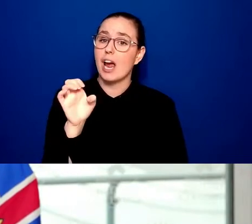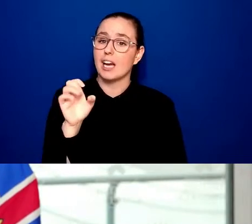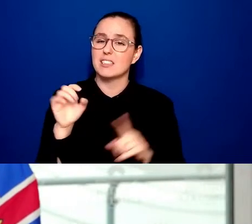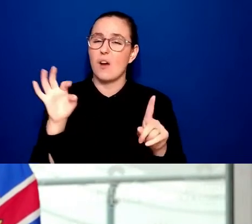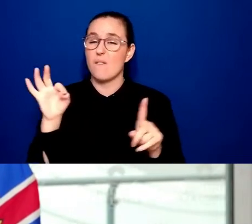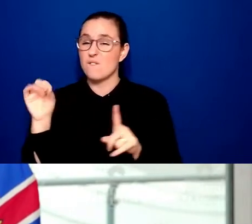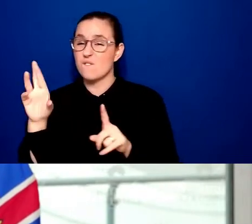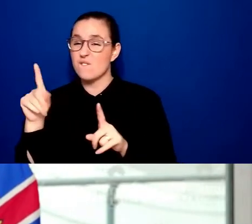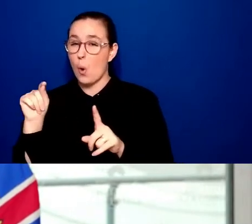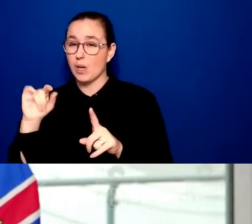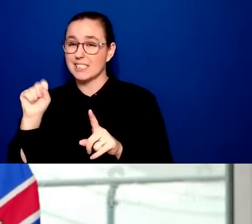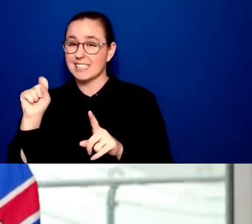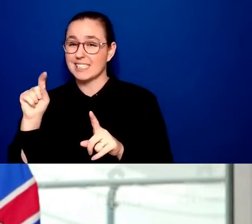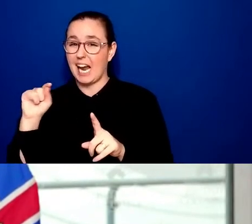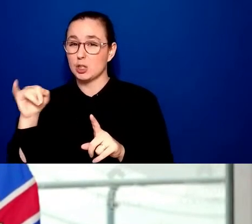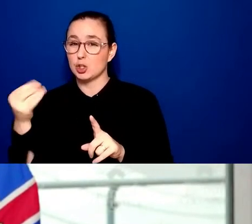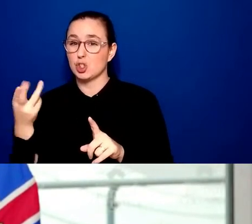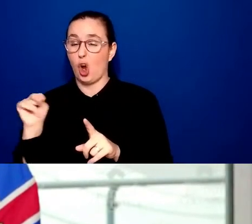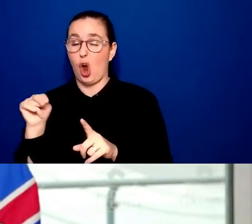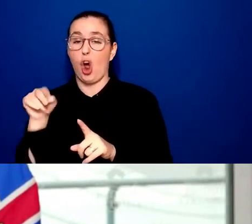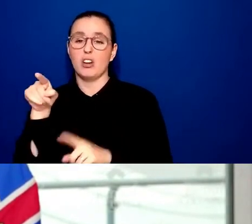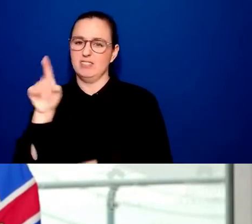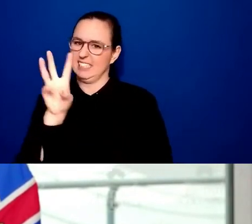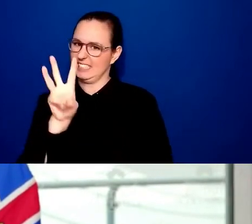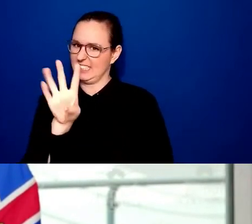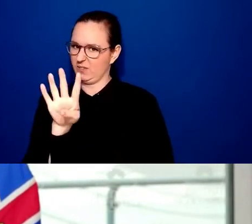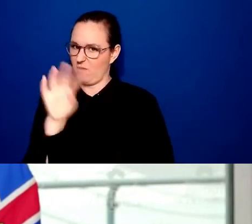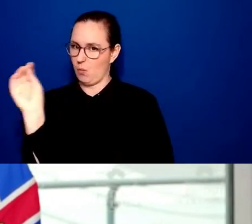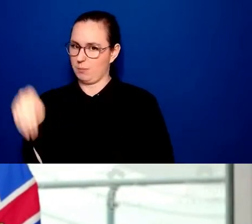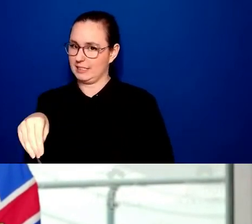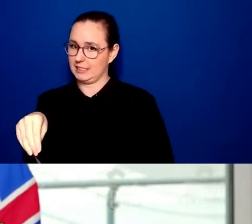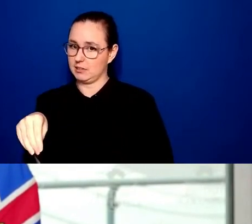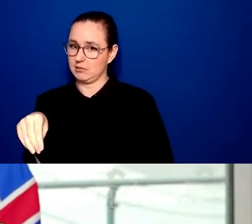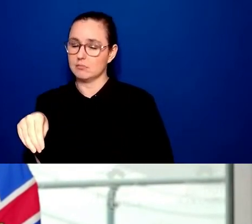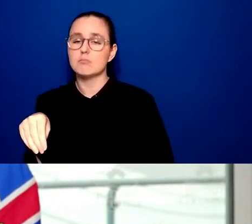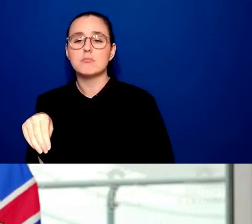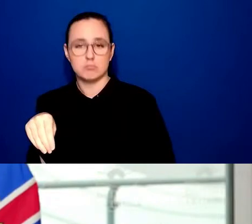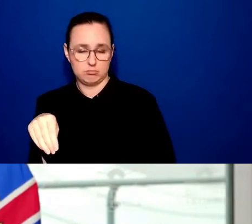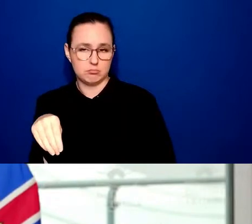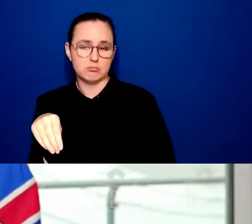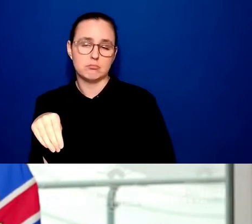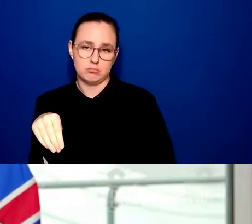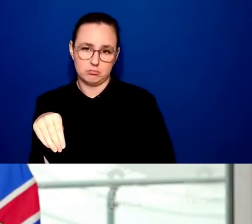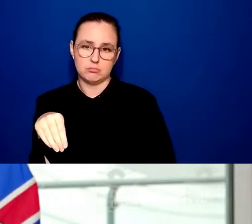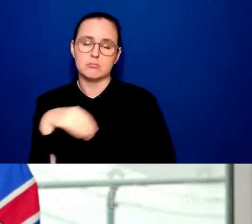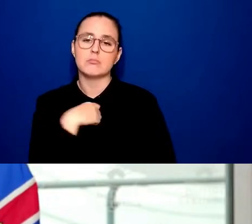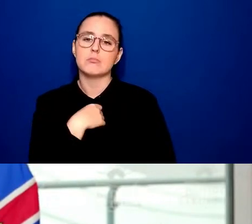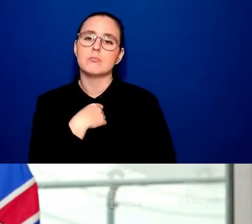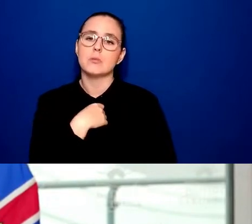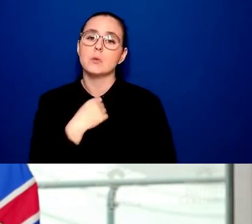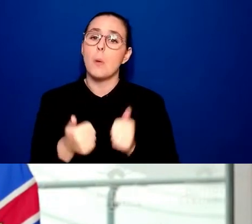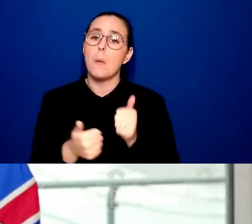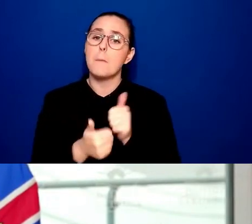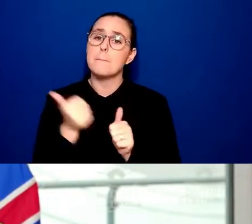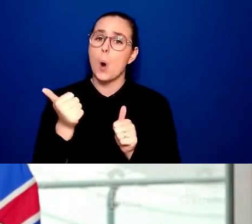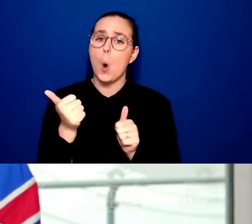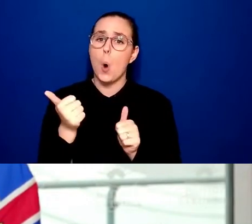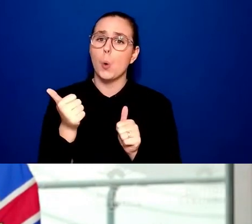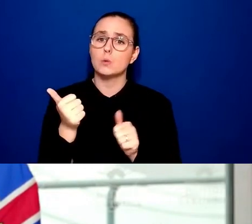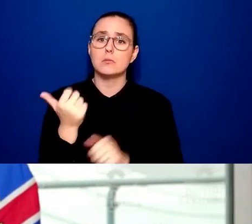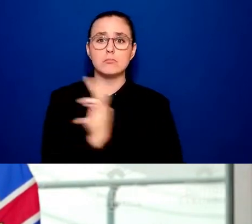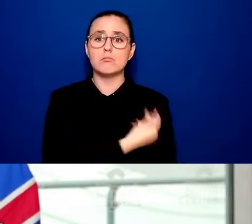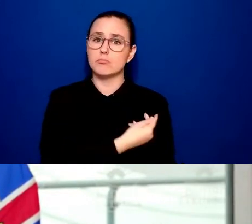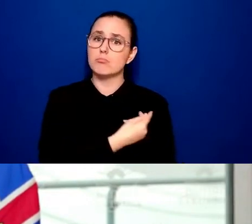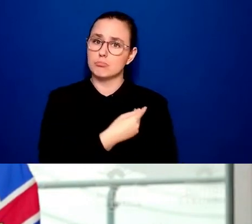69.4%, meaning the vast majority of people who are eligible to vaccinate have got their first dose